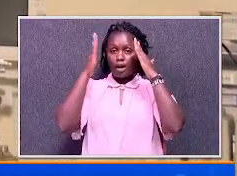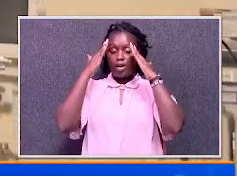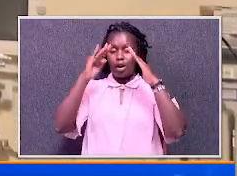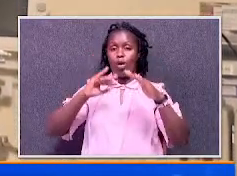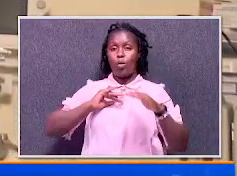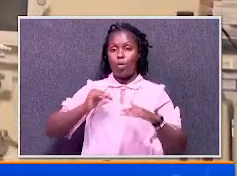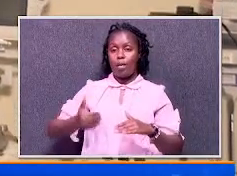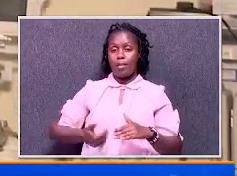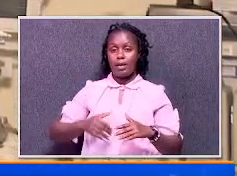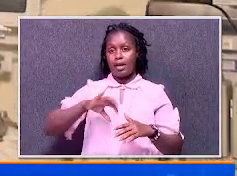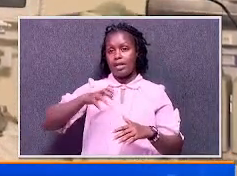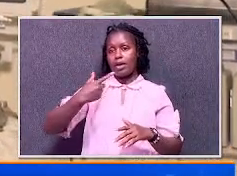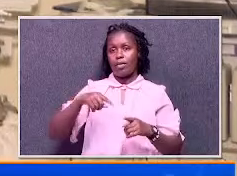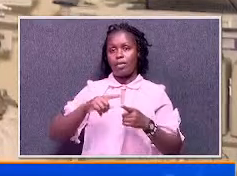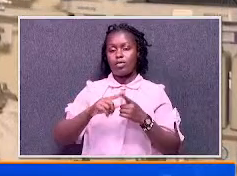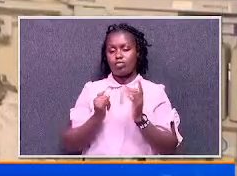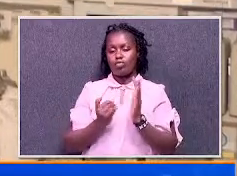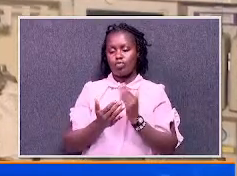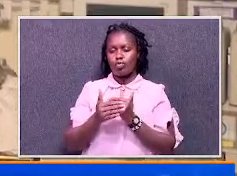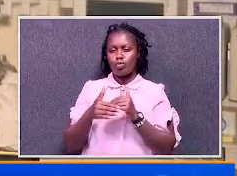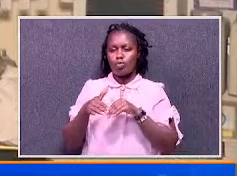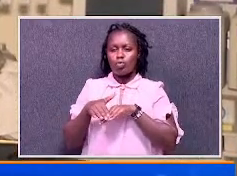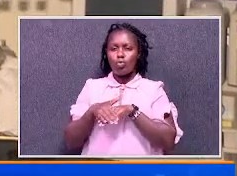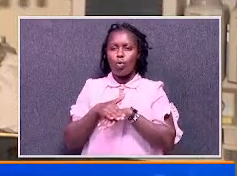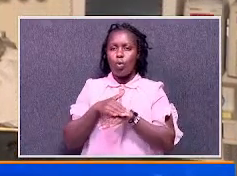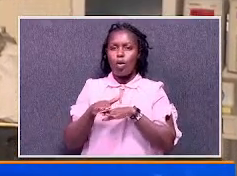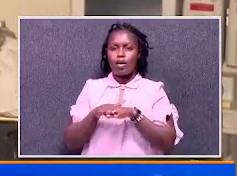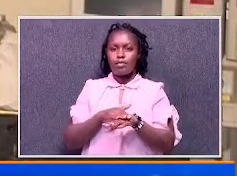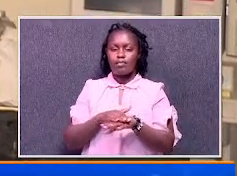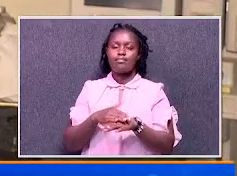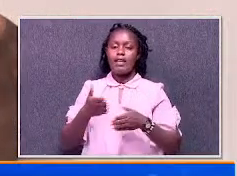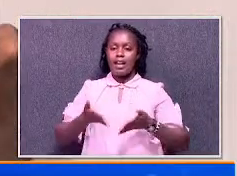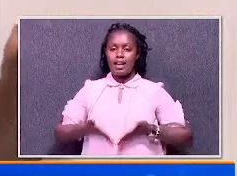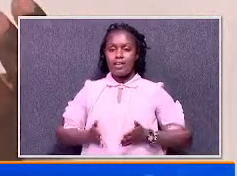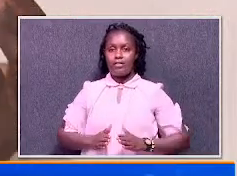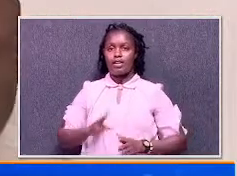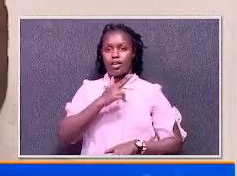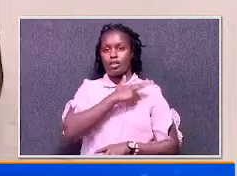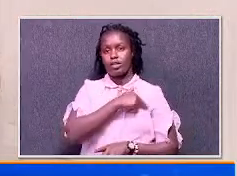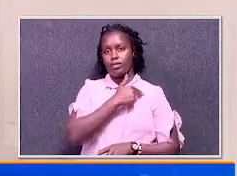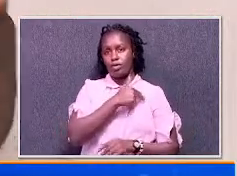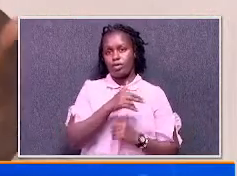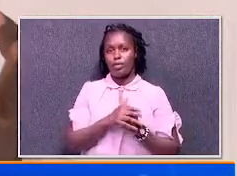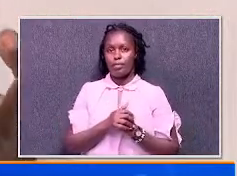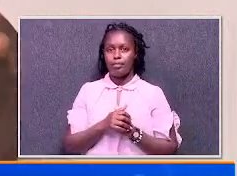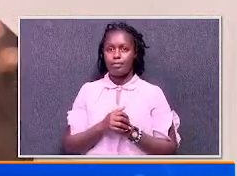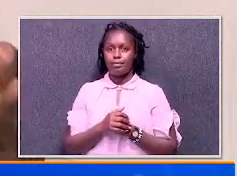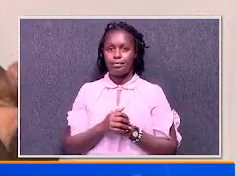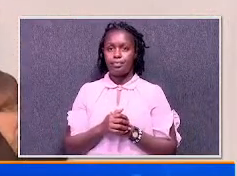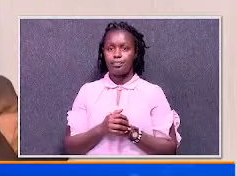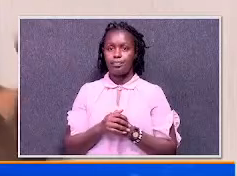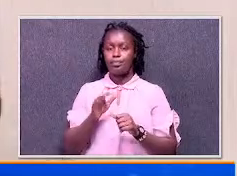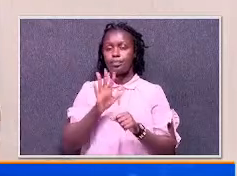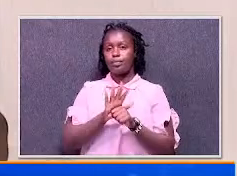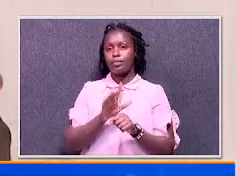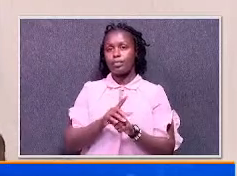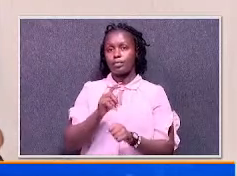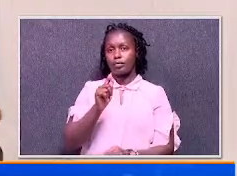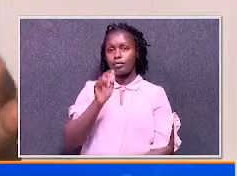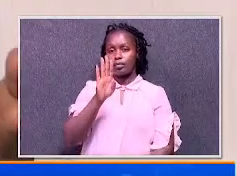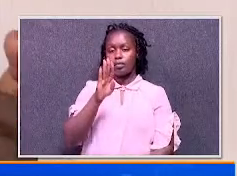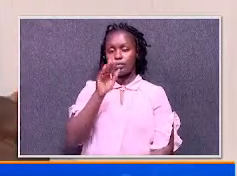in the county are slowly but surely embracing deliveries at health facilities. More so, we are involving the TBS in referrals and